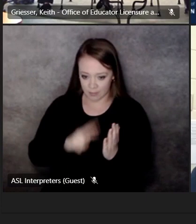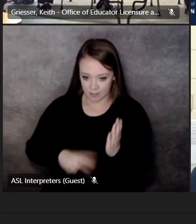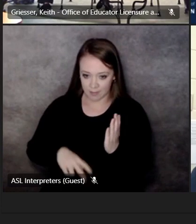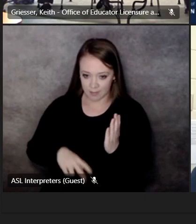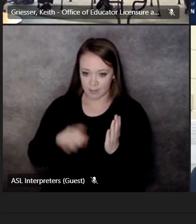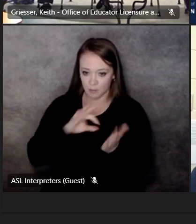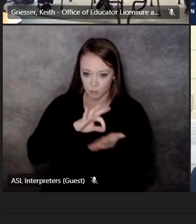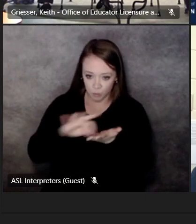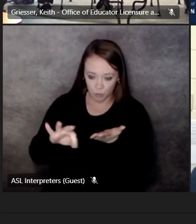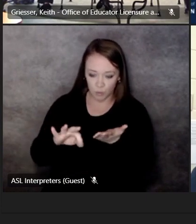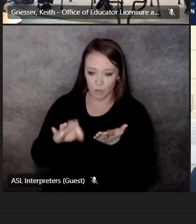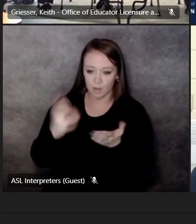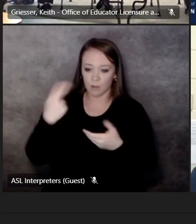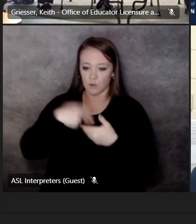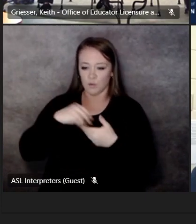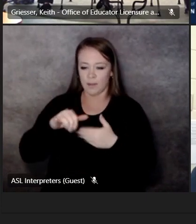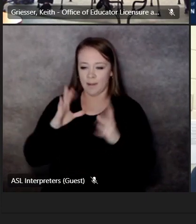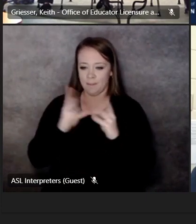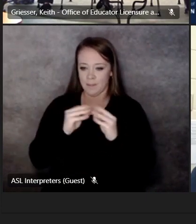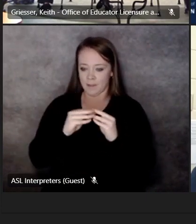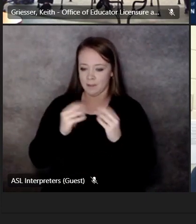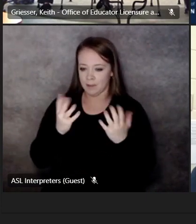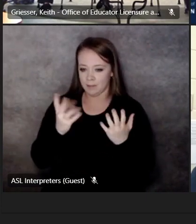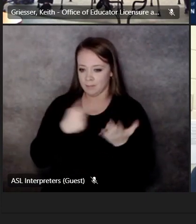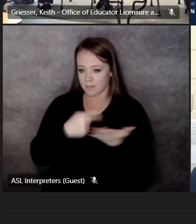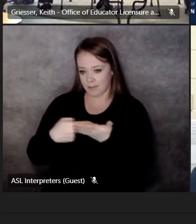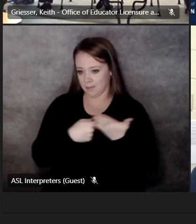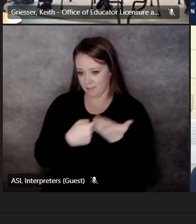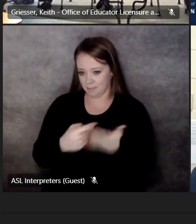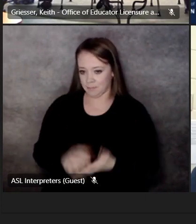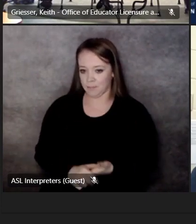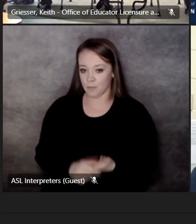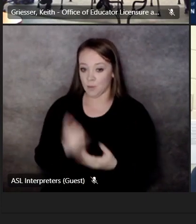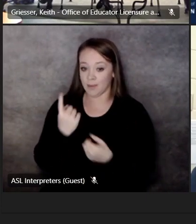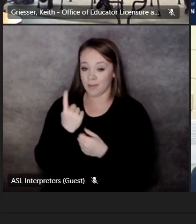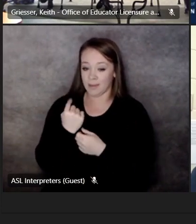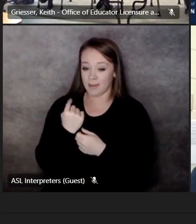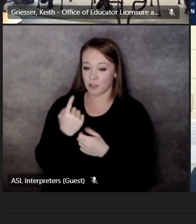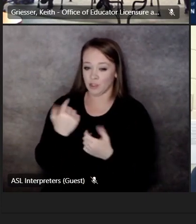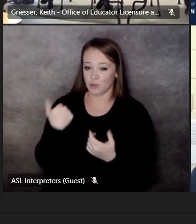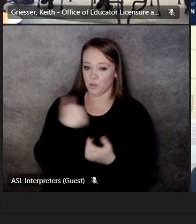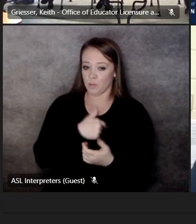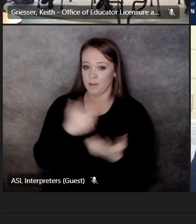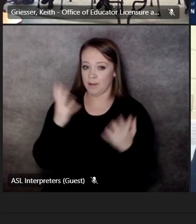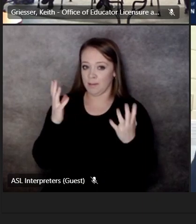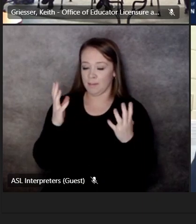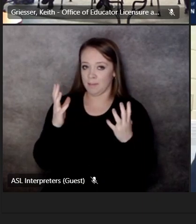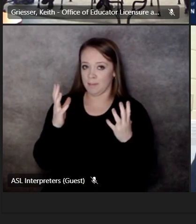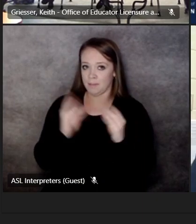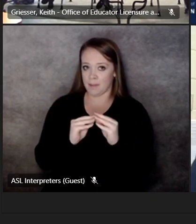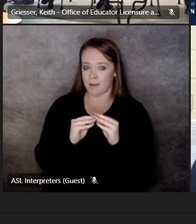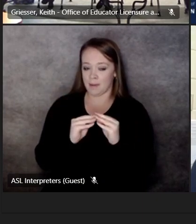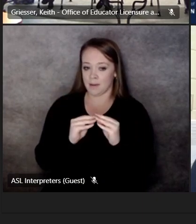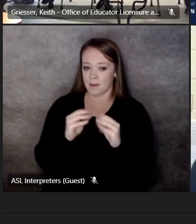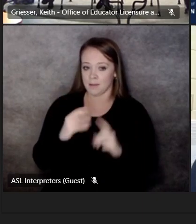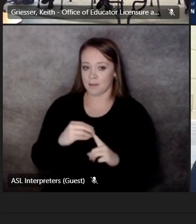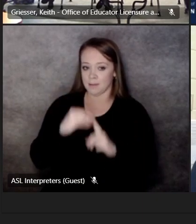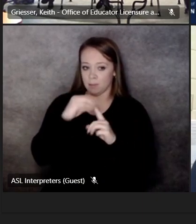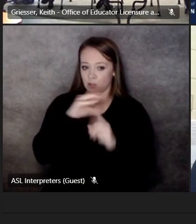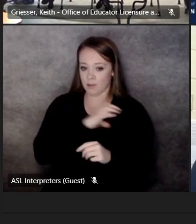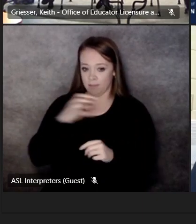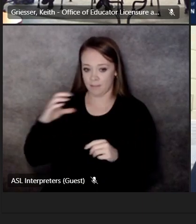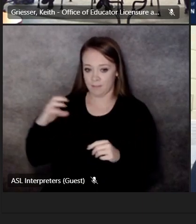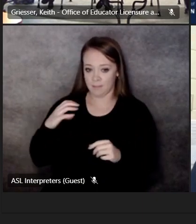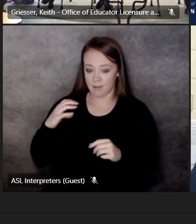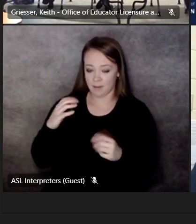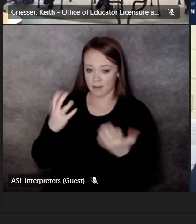deliberate. I will say that last year we met with the Teacher Advisory Council Special Committee, and it was probably